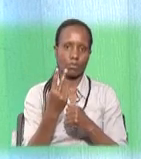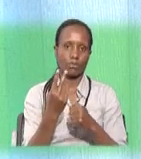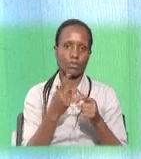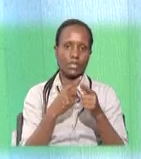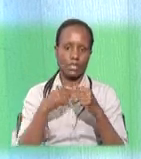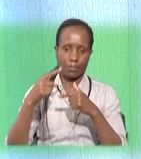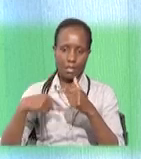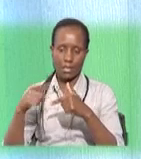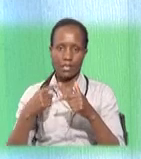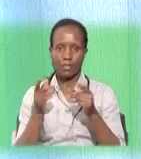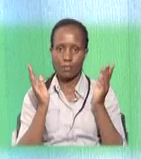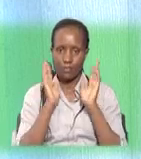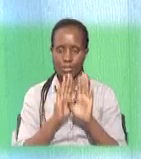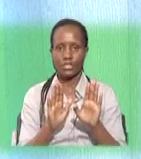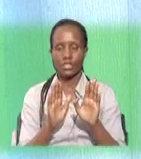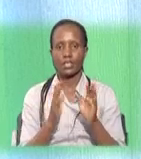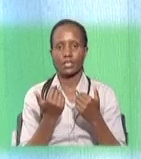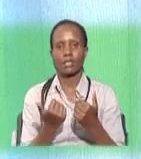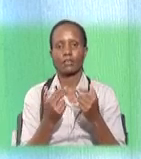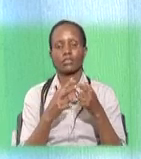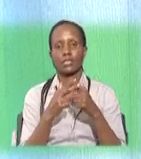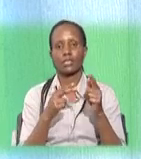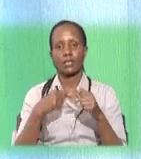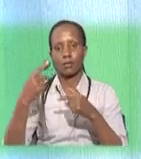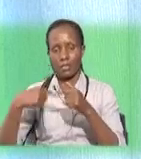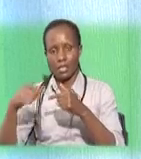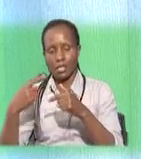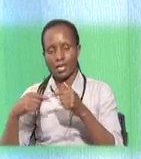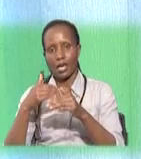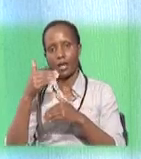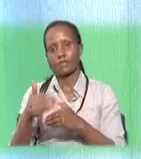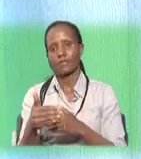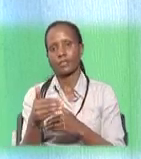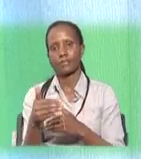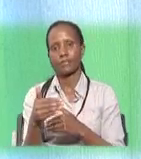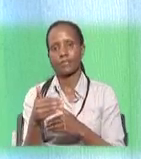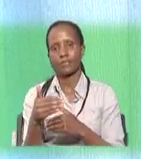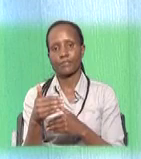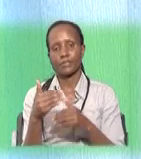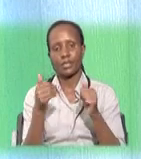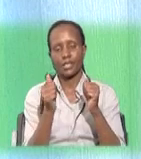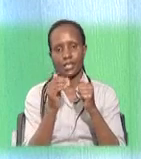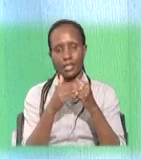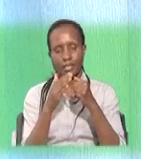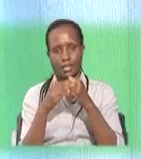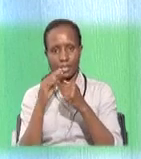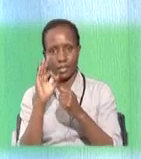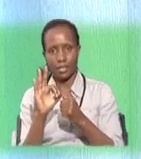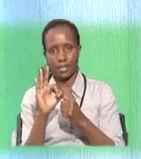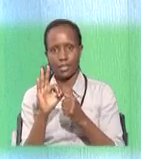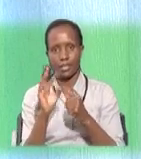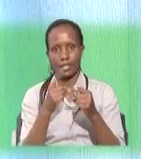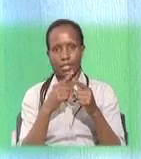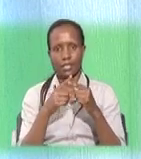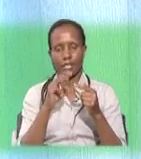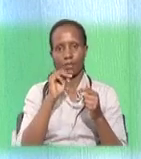mill was completed, and it started milling immediately thereafter. And then in the year